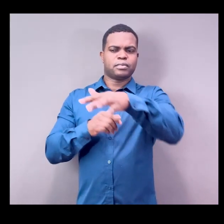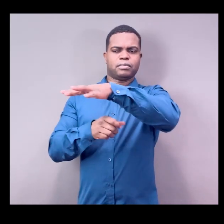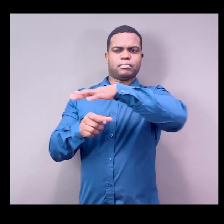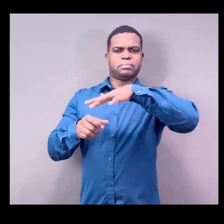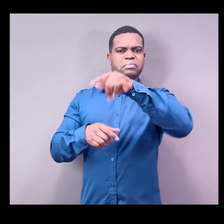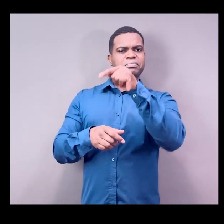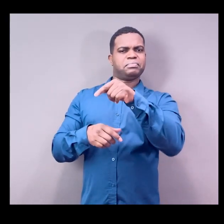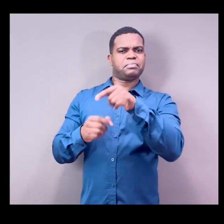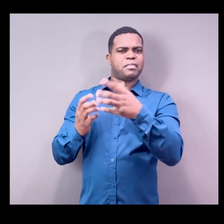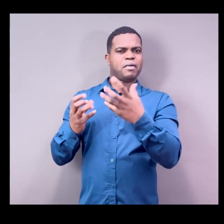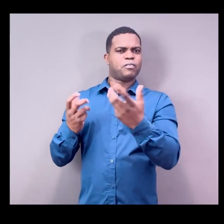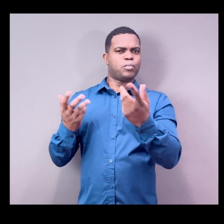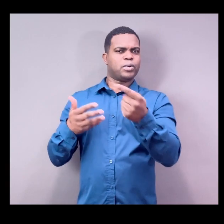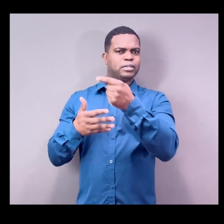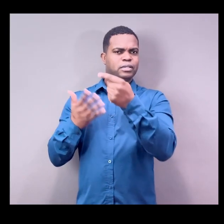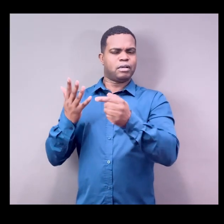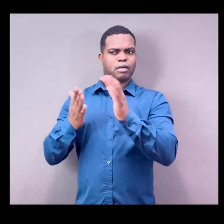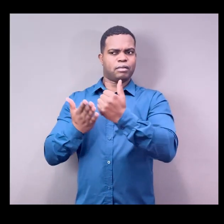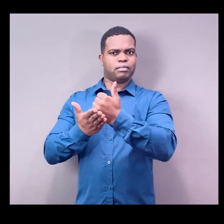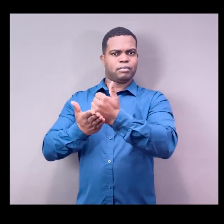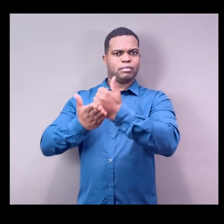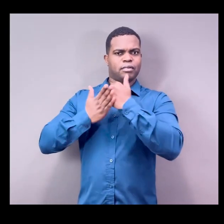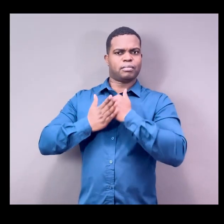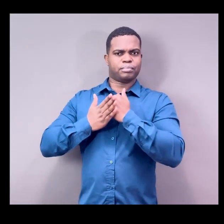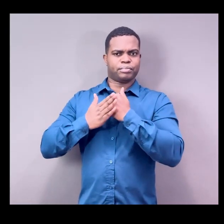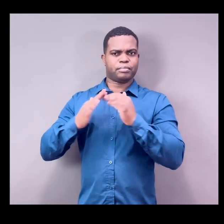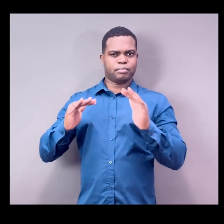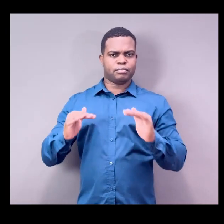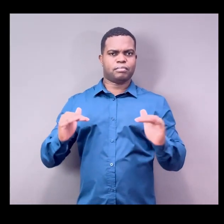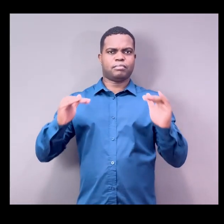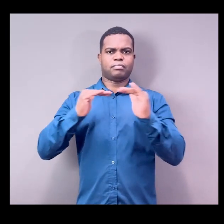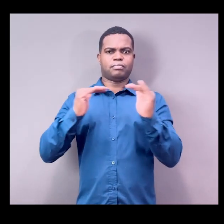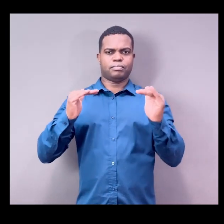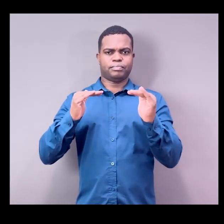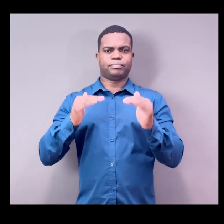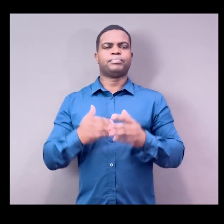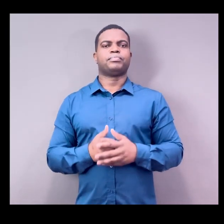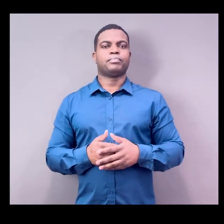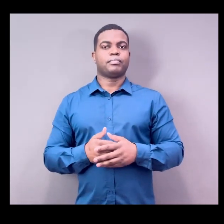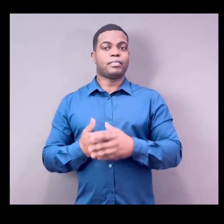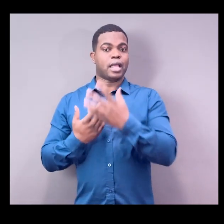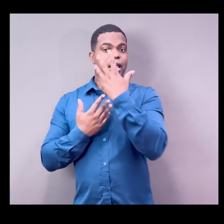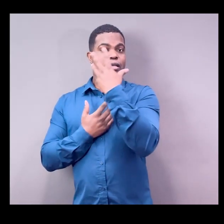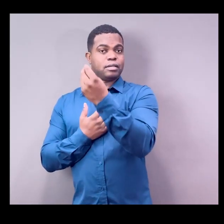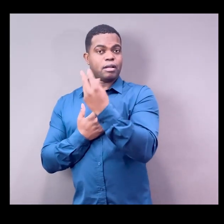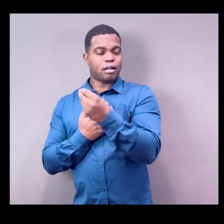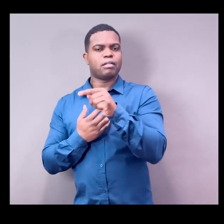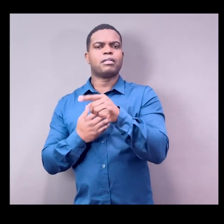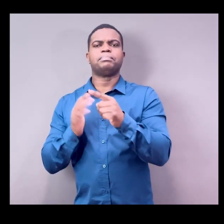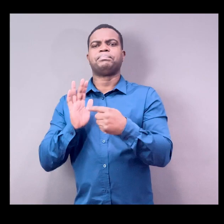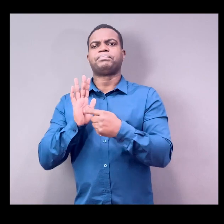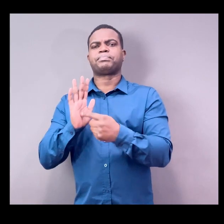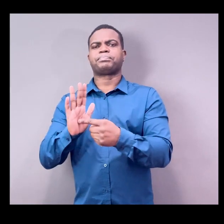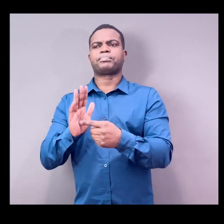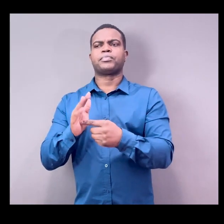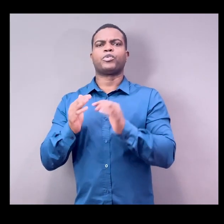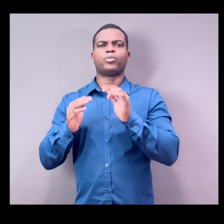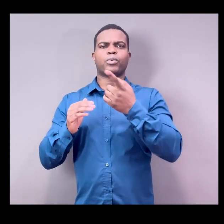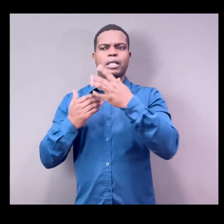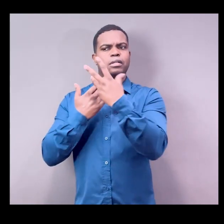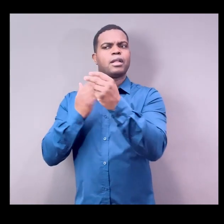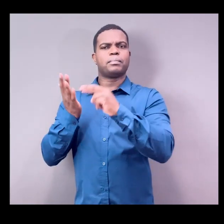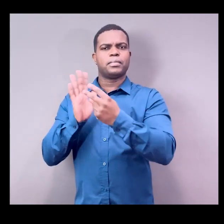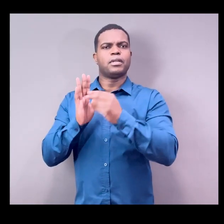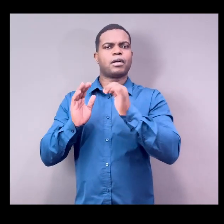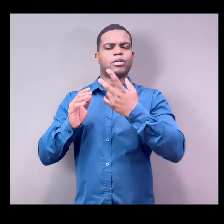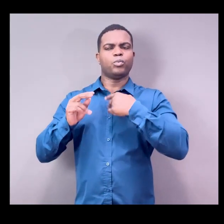space and see the factors that you could leverage on. Now, external now in the sense that you can